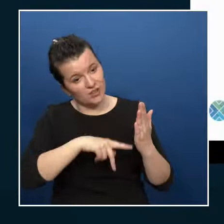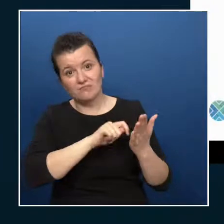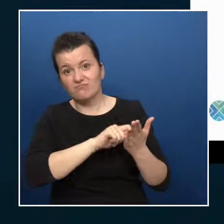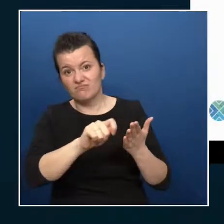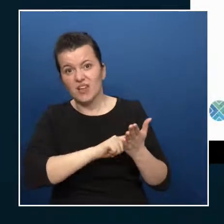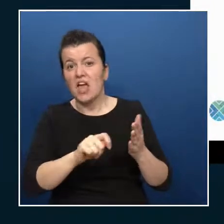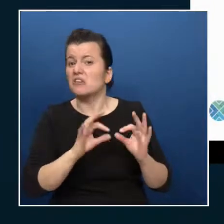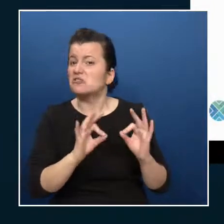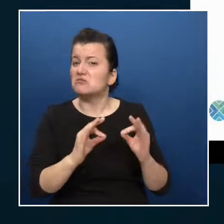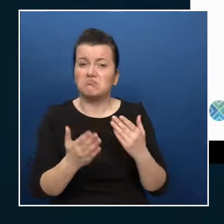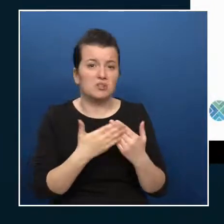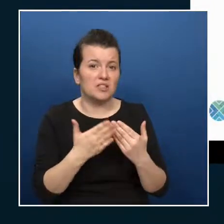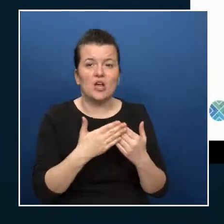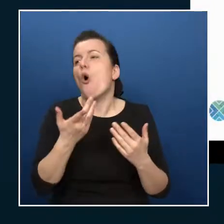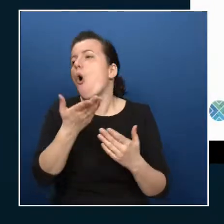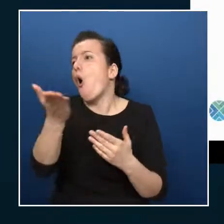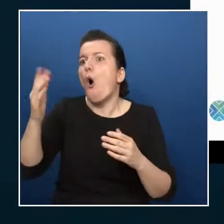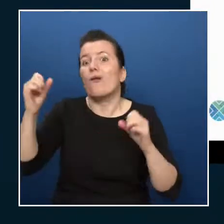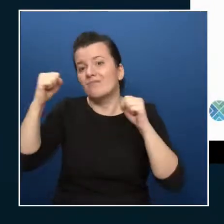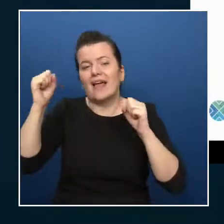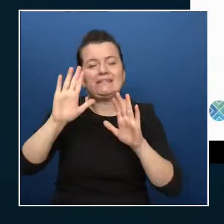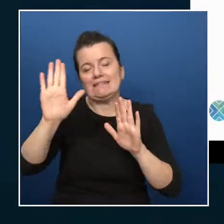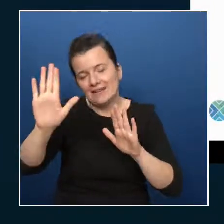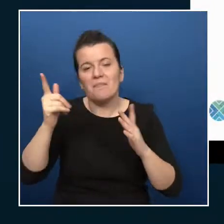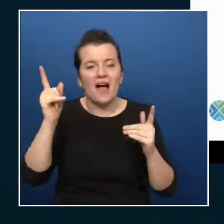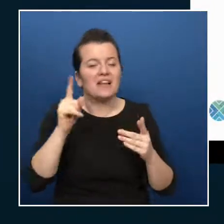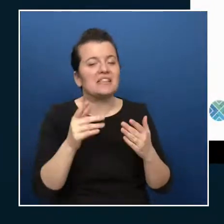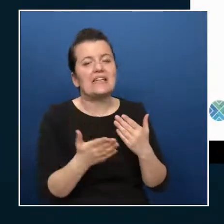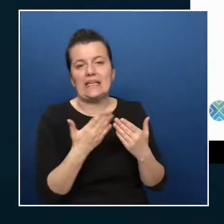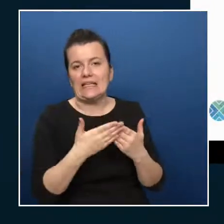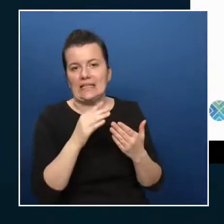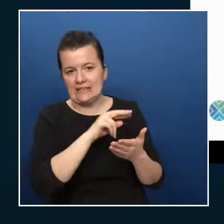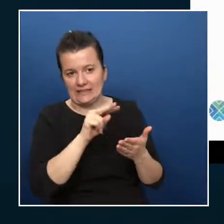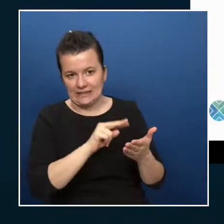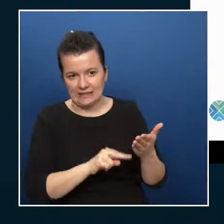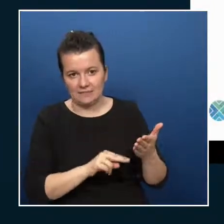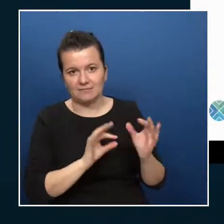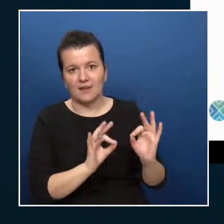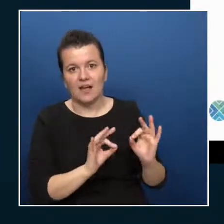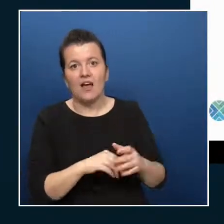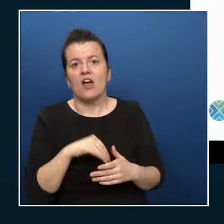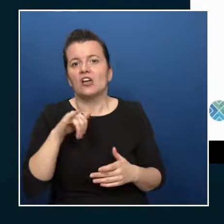for systems to parse and generate. And you'll see JSON is being used in a